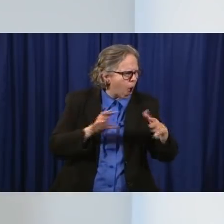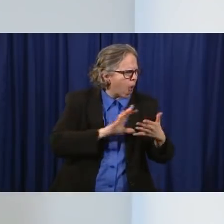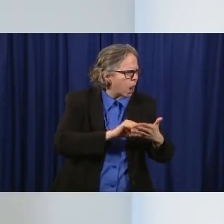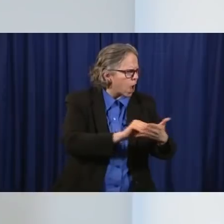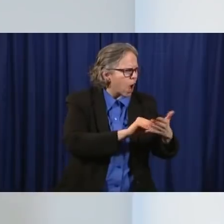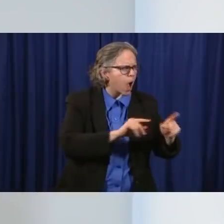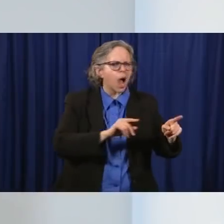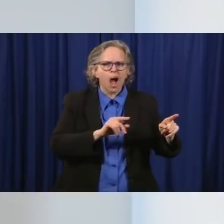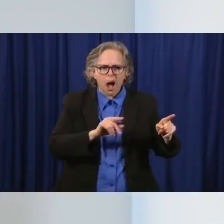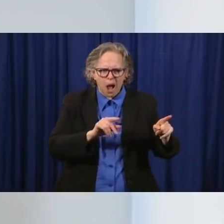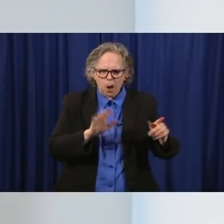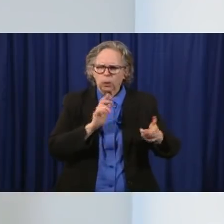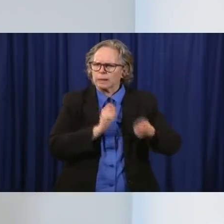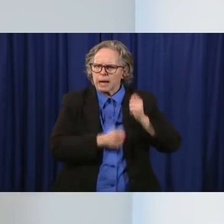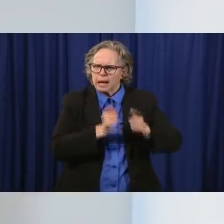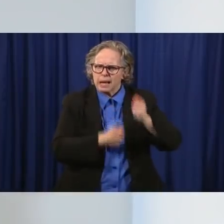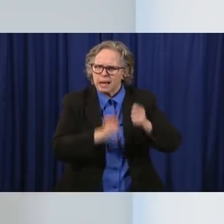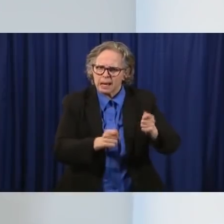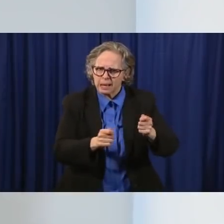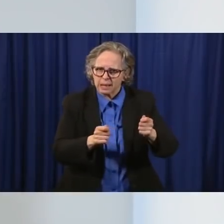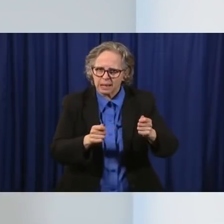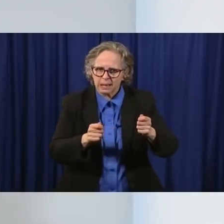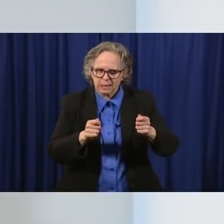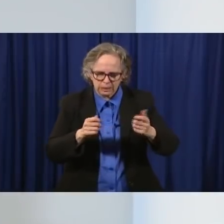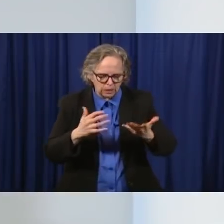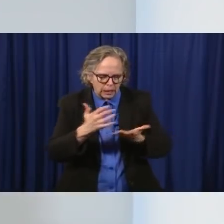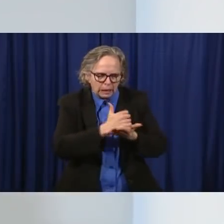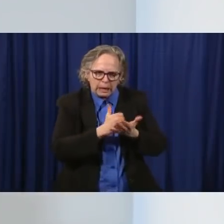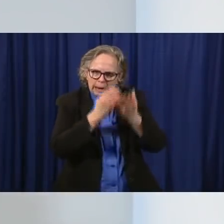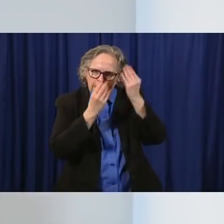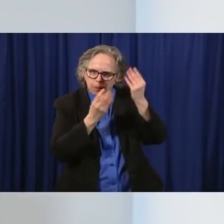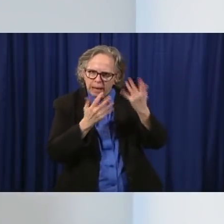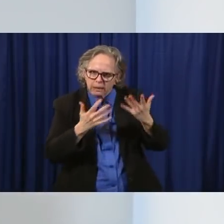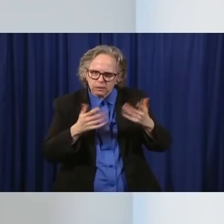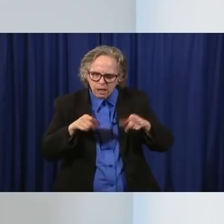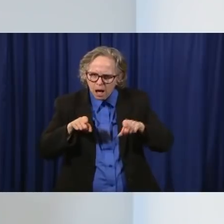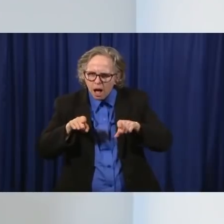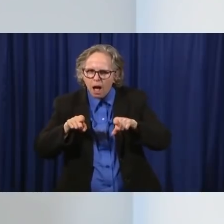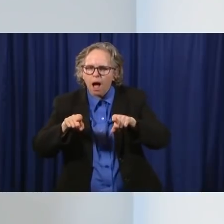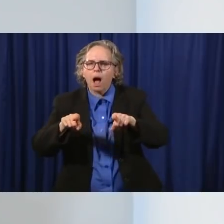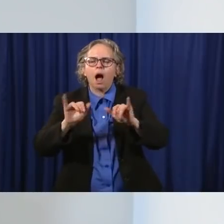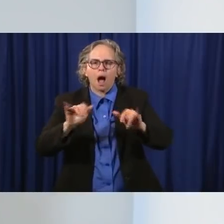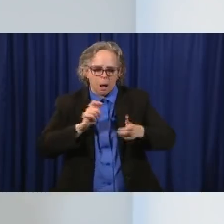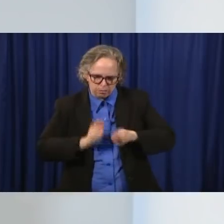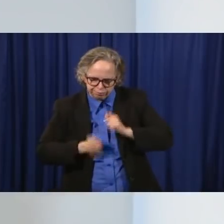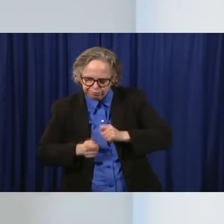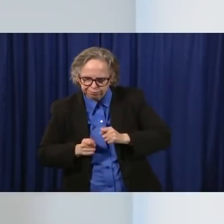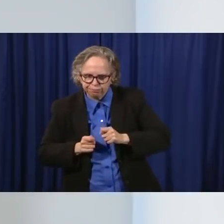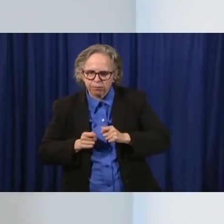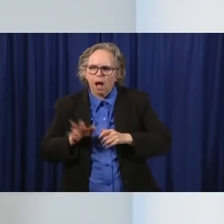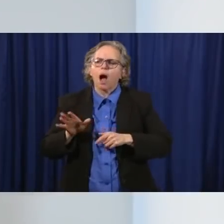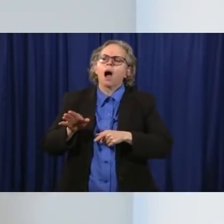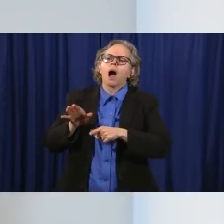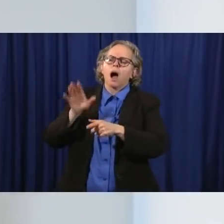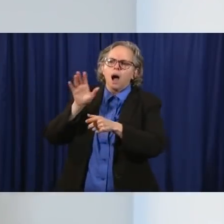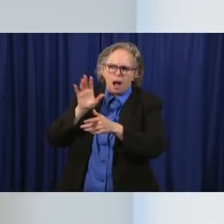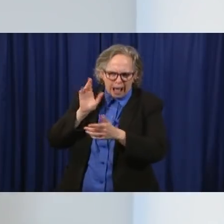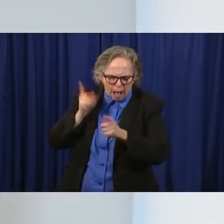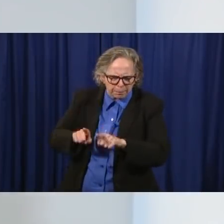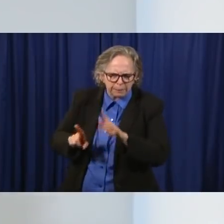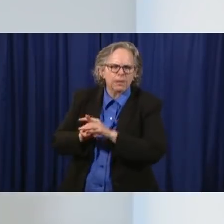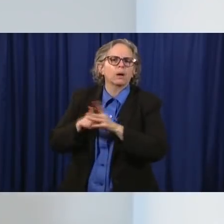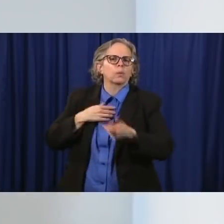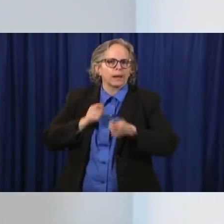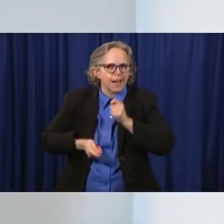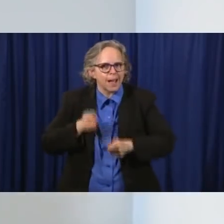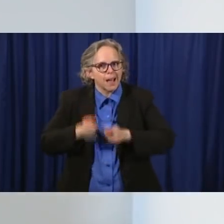through those things with the feedback that we get from local community schools and organizers of these events to make sure that